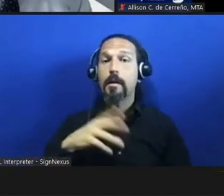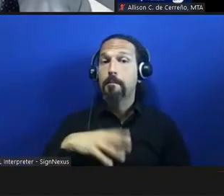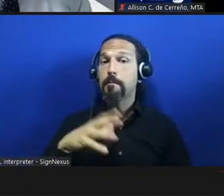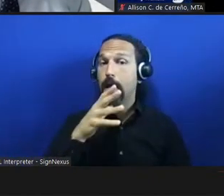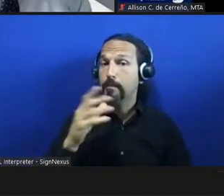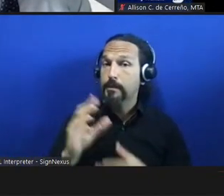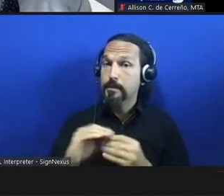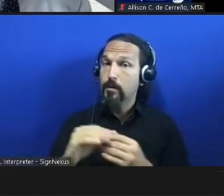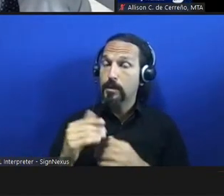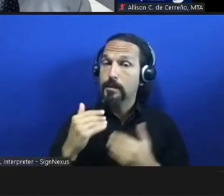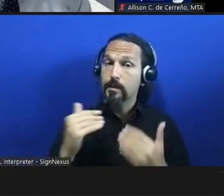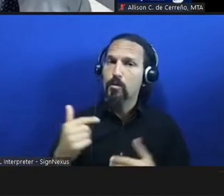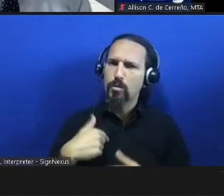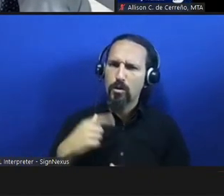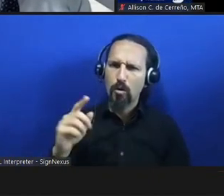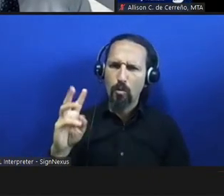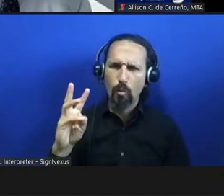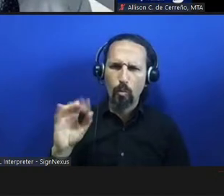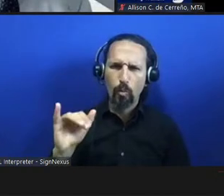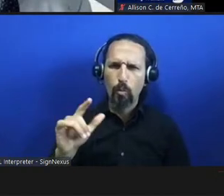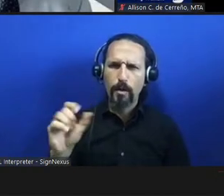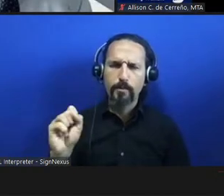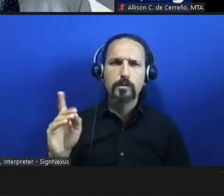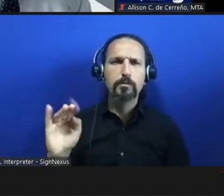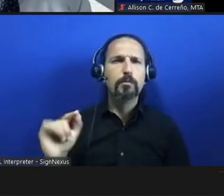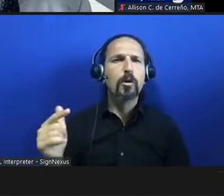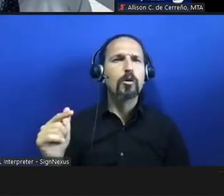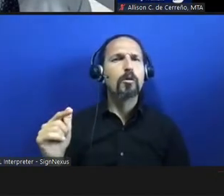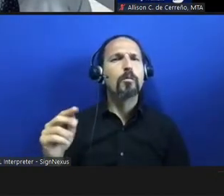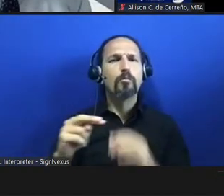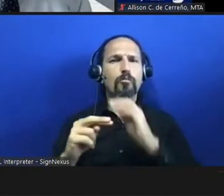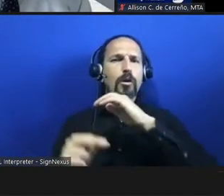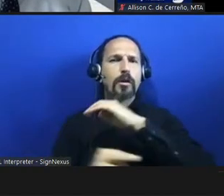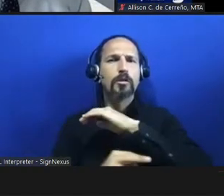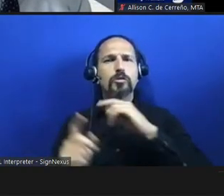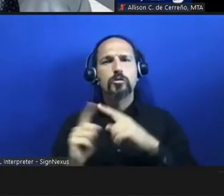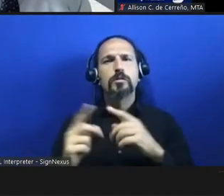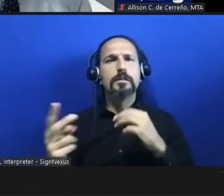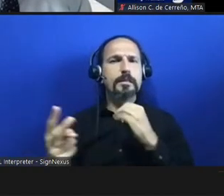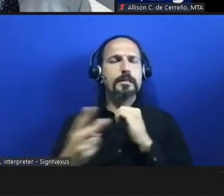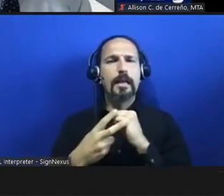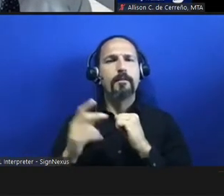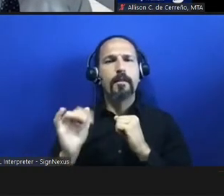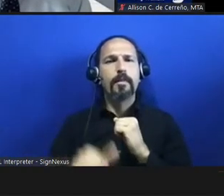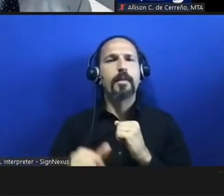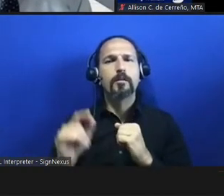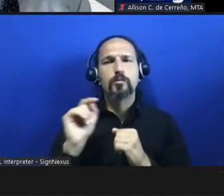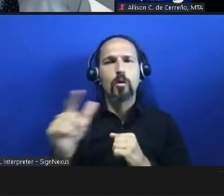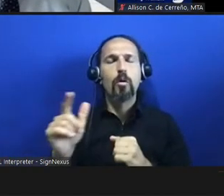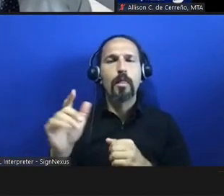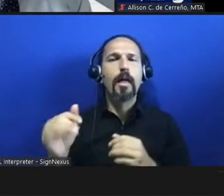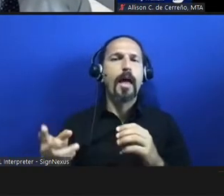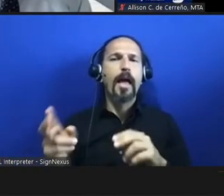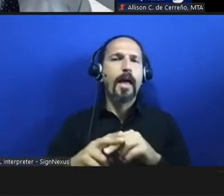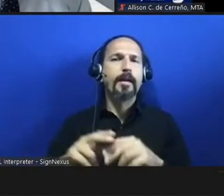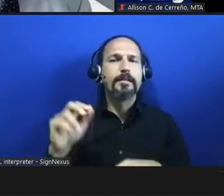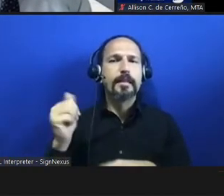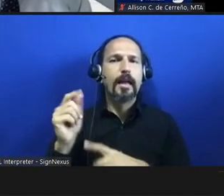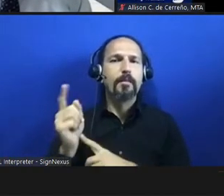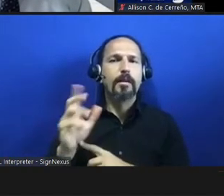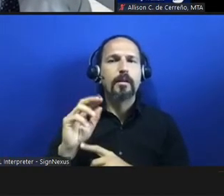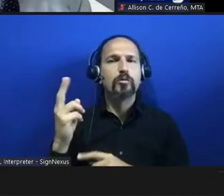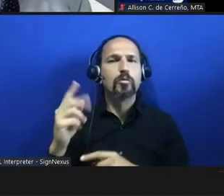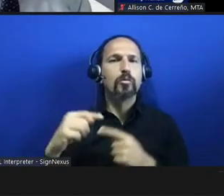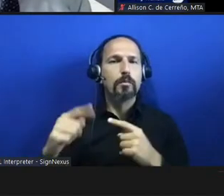we usually take the Williamsburg Bridge from here to save the toll The Detour would have added 10 minutes and 2 miles I